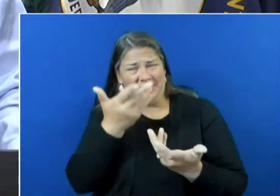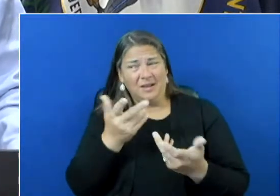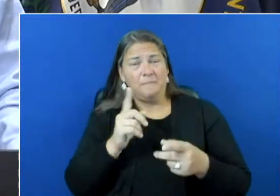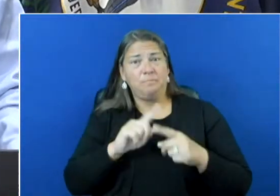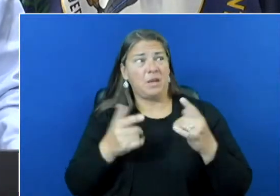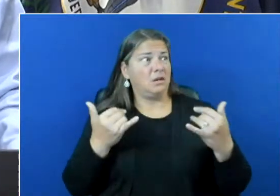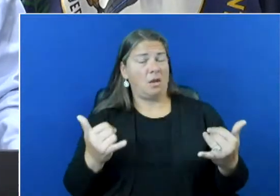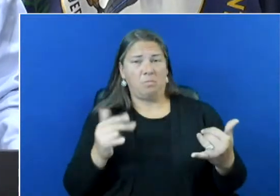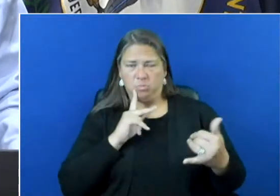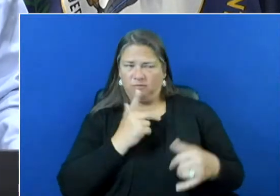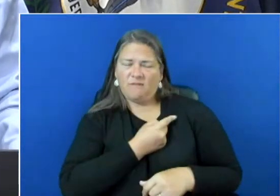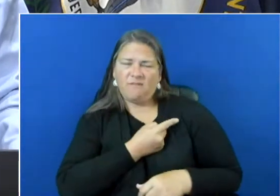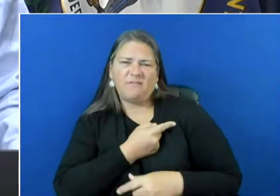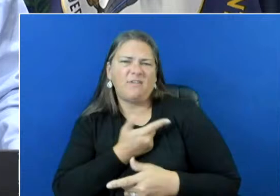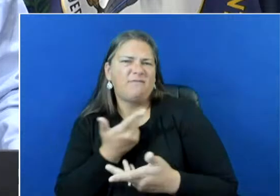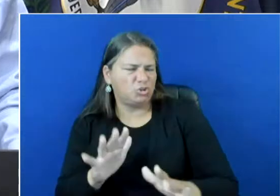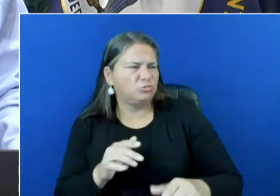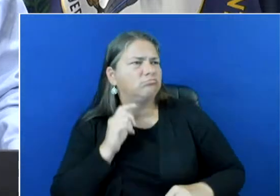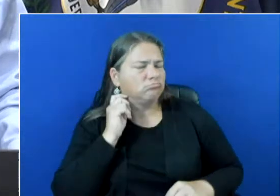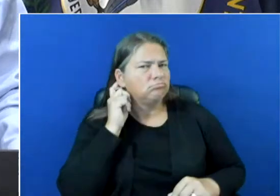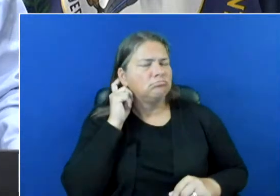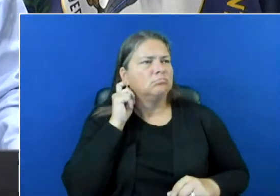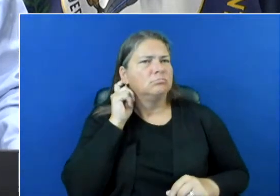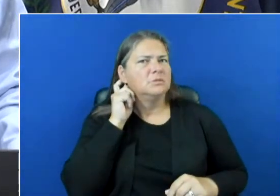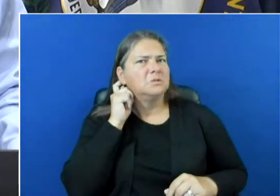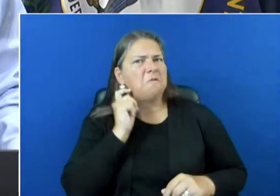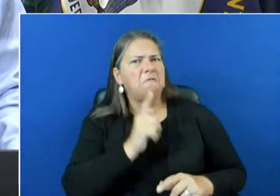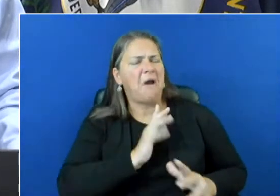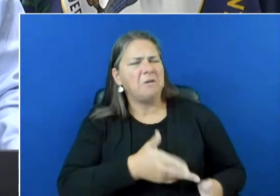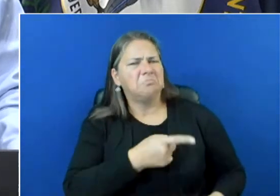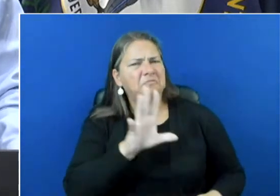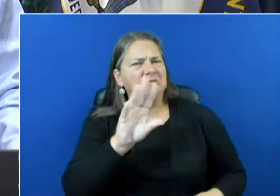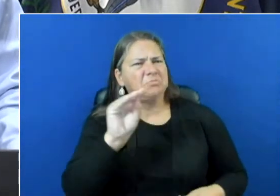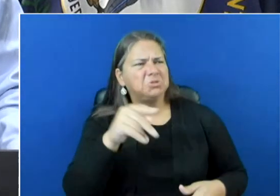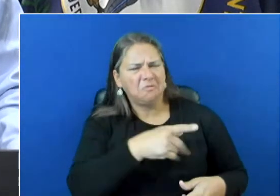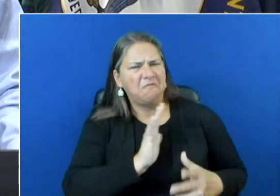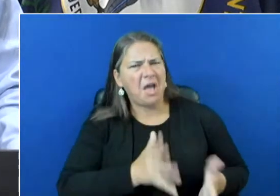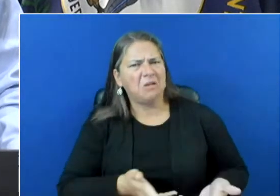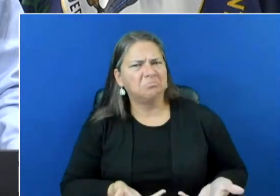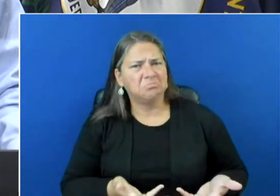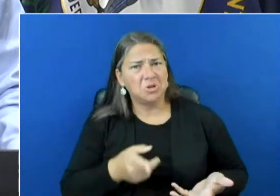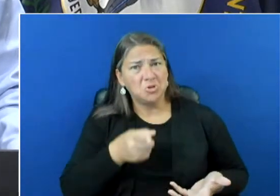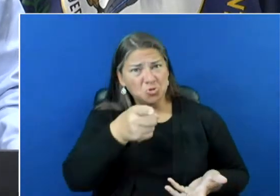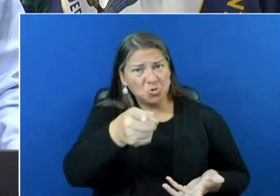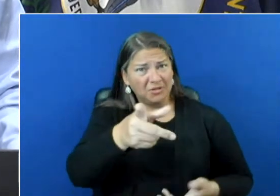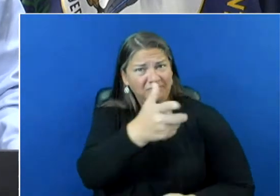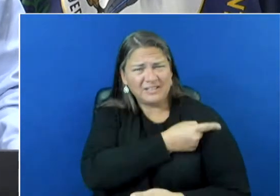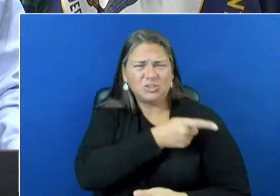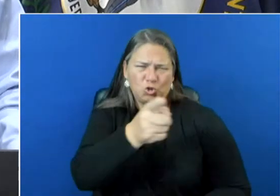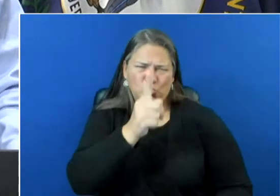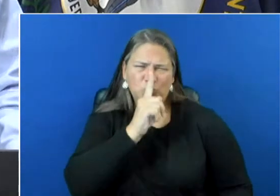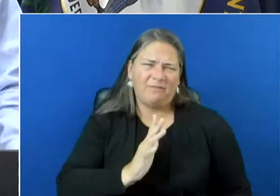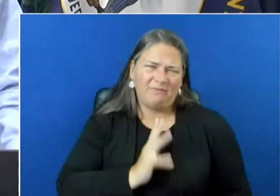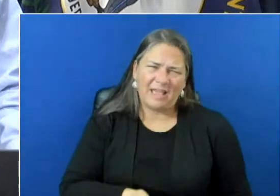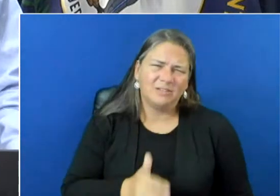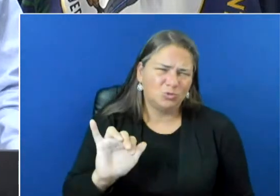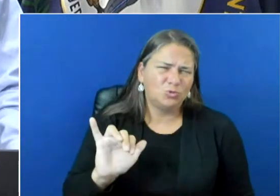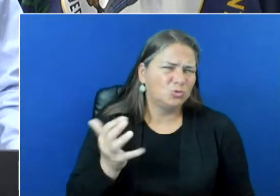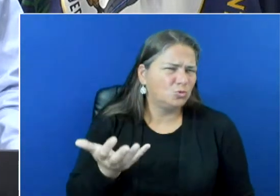the vaccine. And they're fine. And you will be too. You'll be better than fine. You'll be